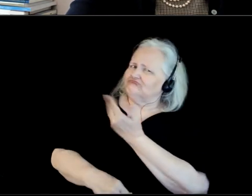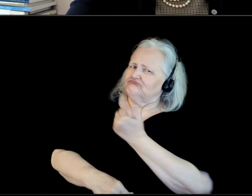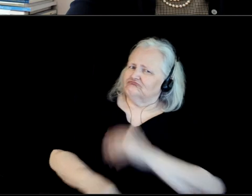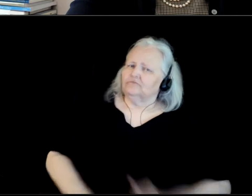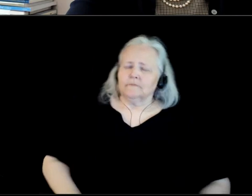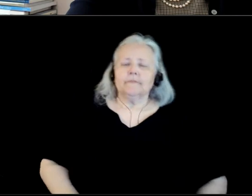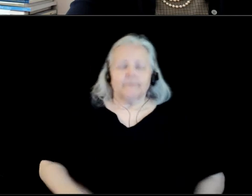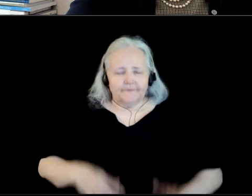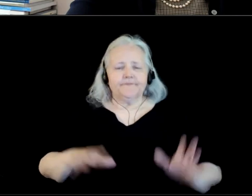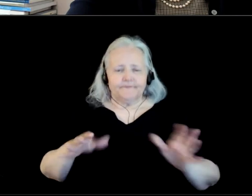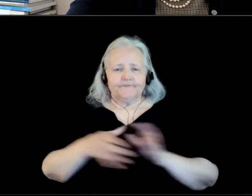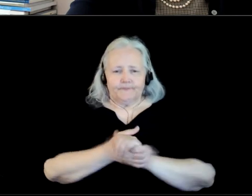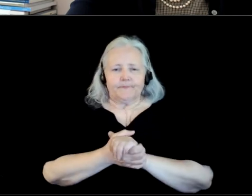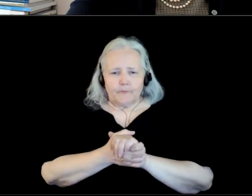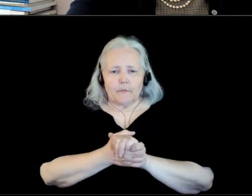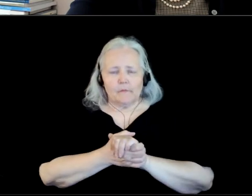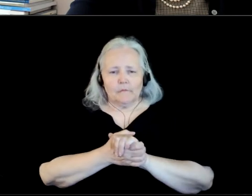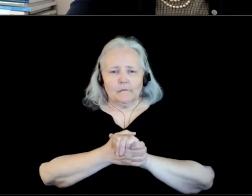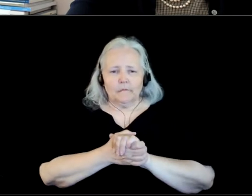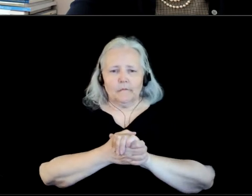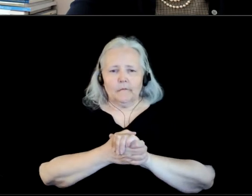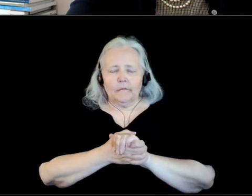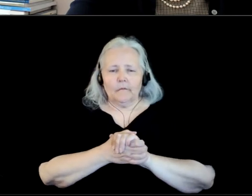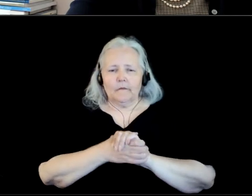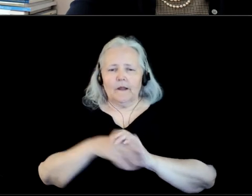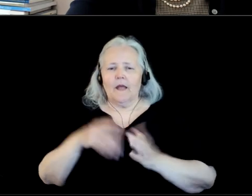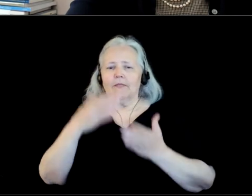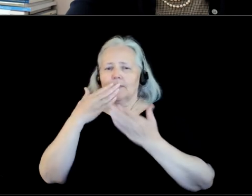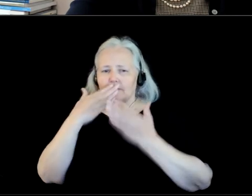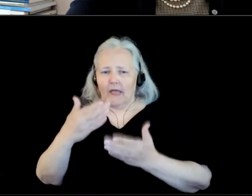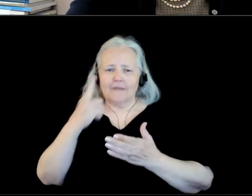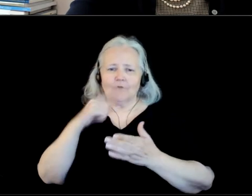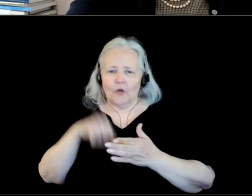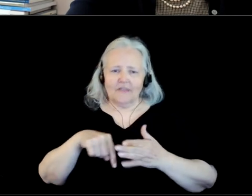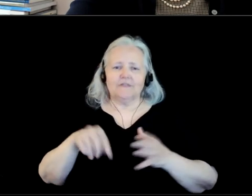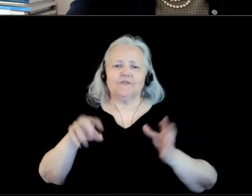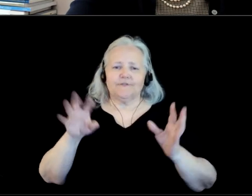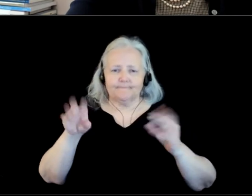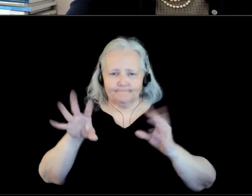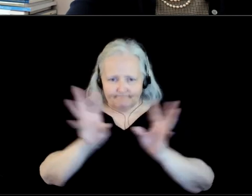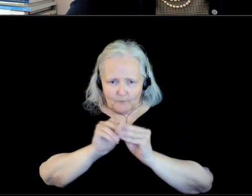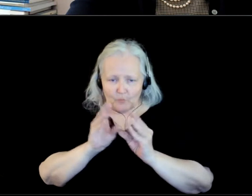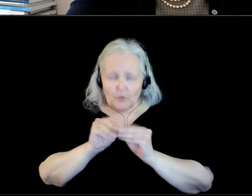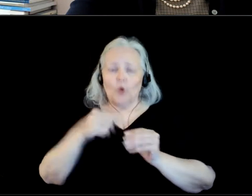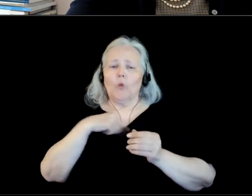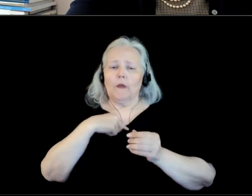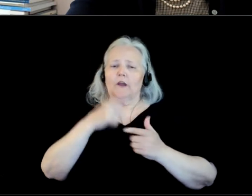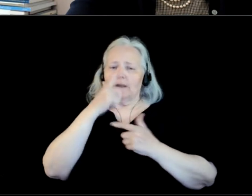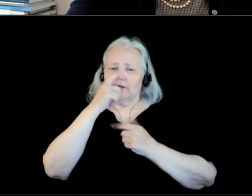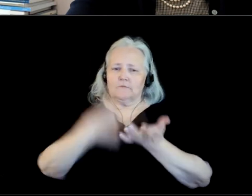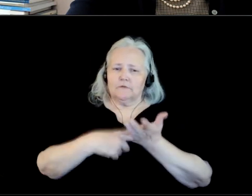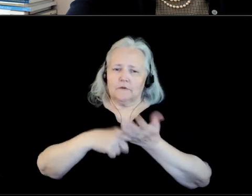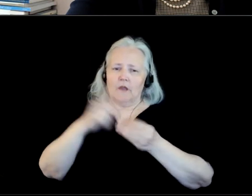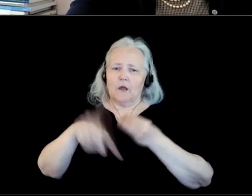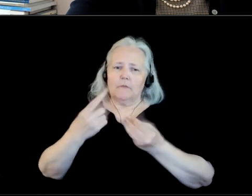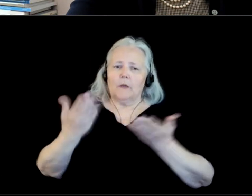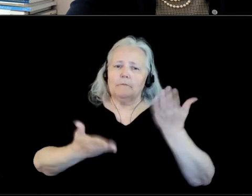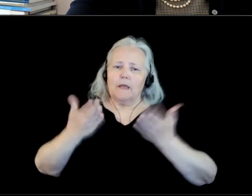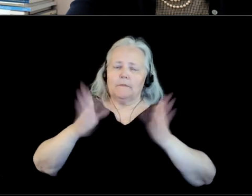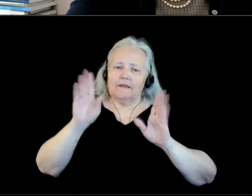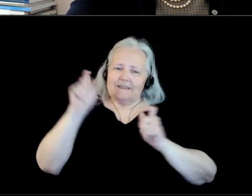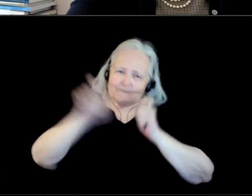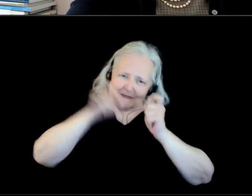Sure. It says, "Thank you, Tomas, for the webinar. We are interested in a conversation about a possible focused publication for